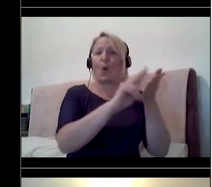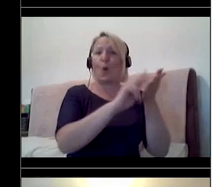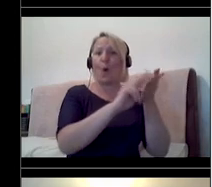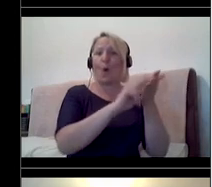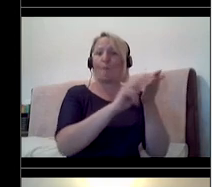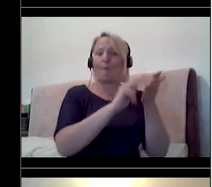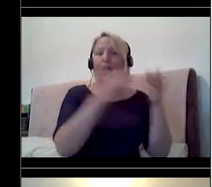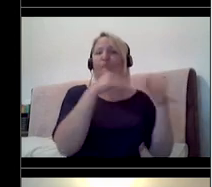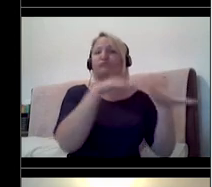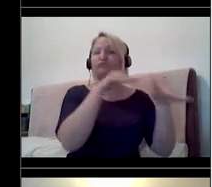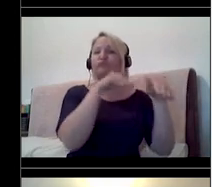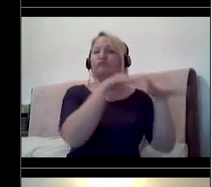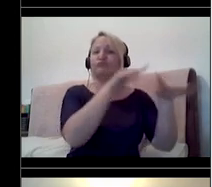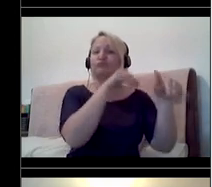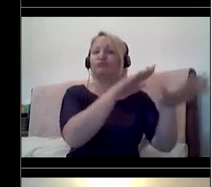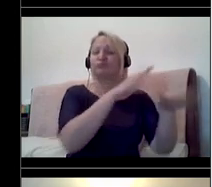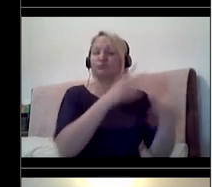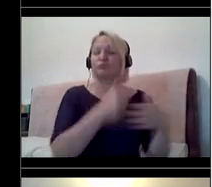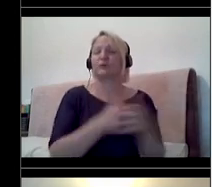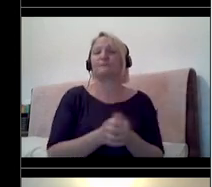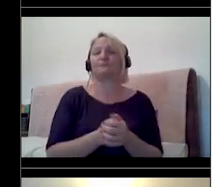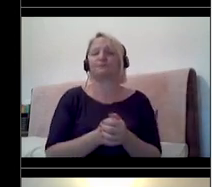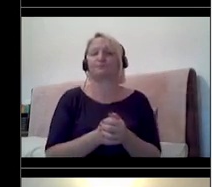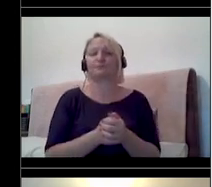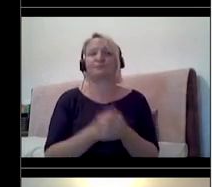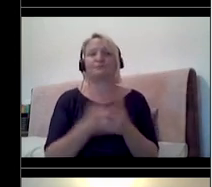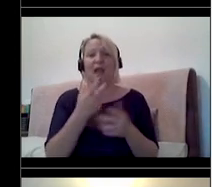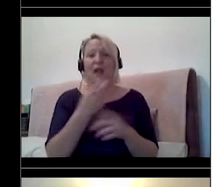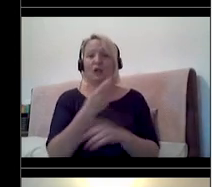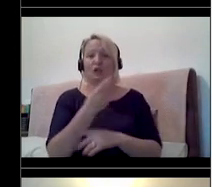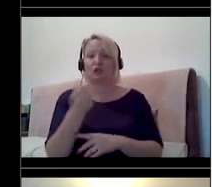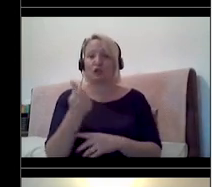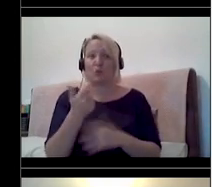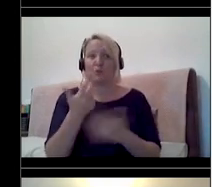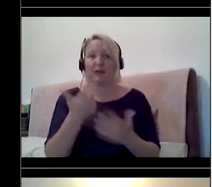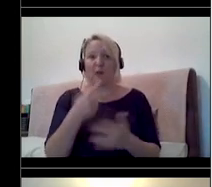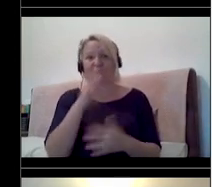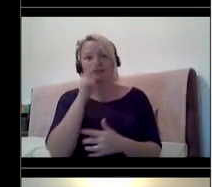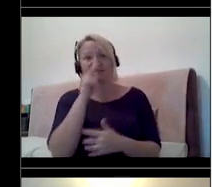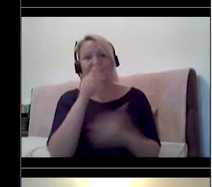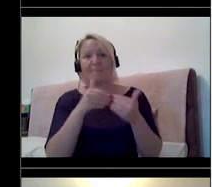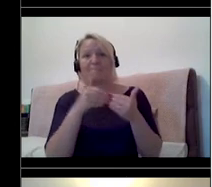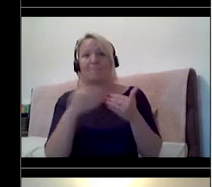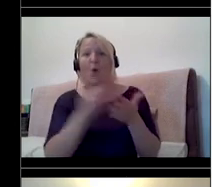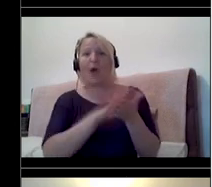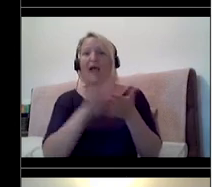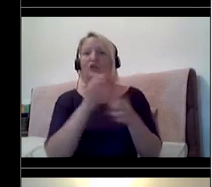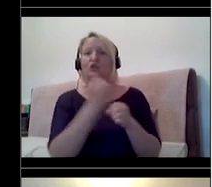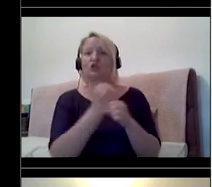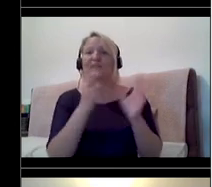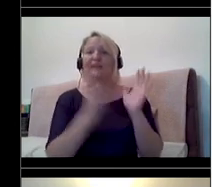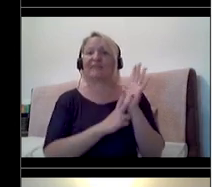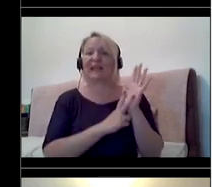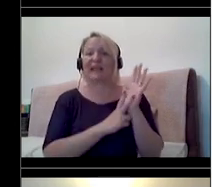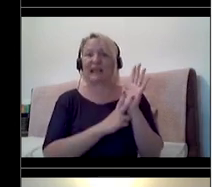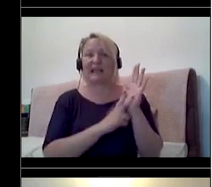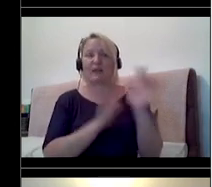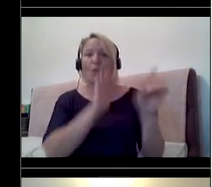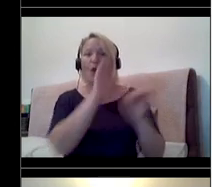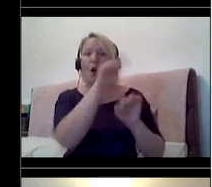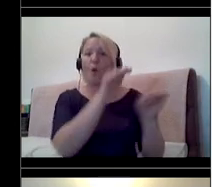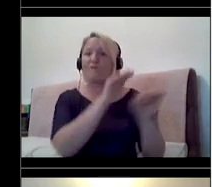certain flows, we are seeing even more HGVs travelling across Dartford Crossing than was seen back